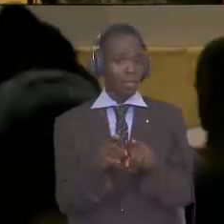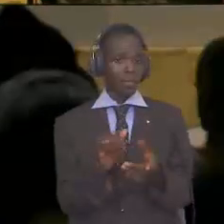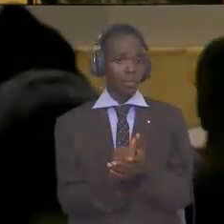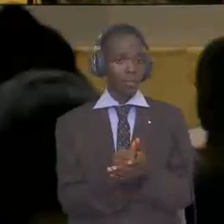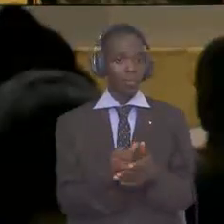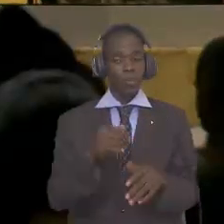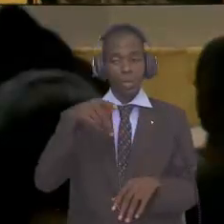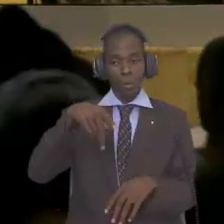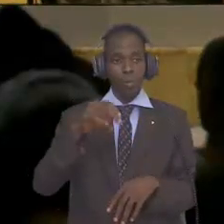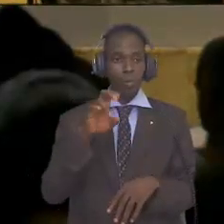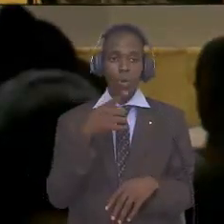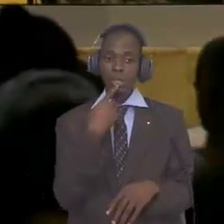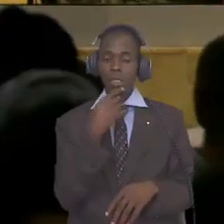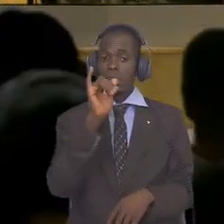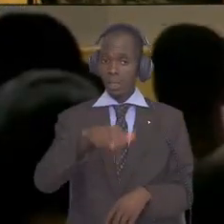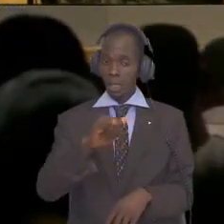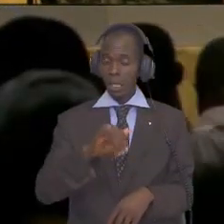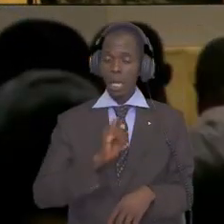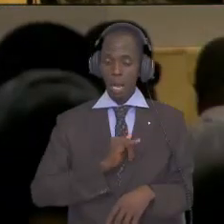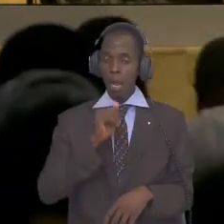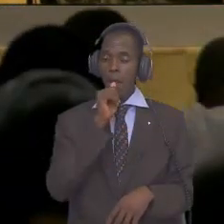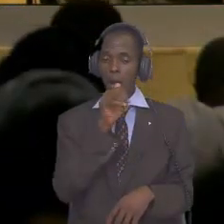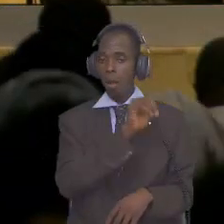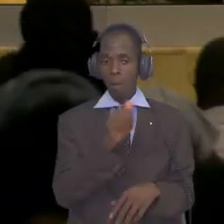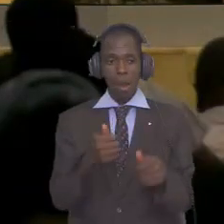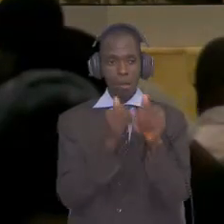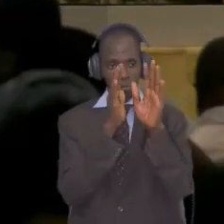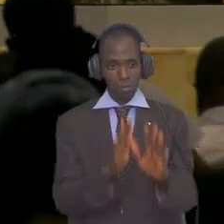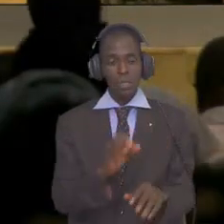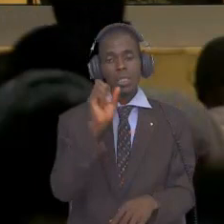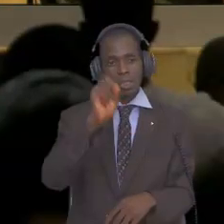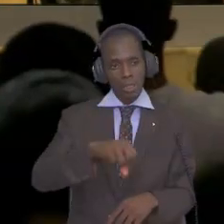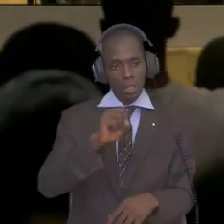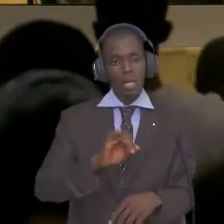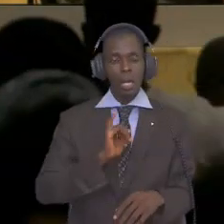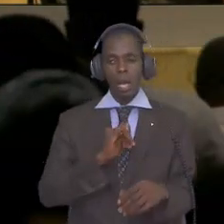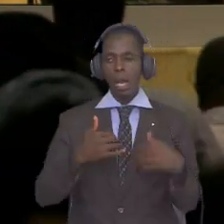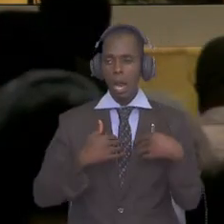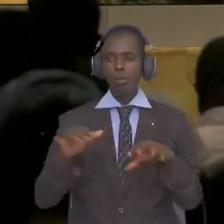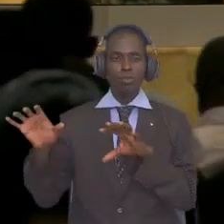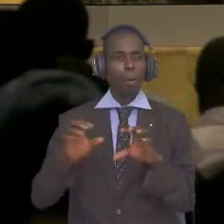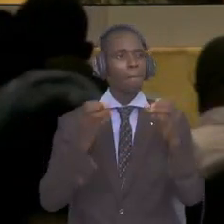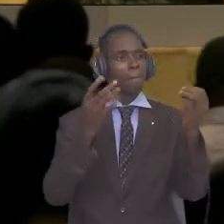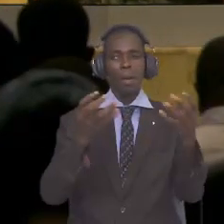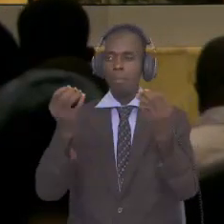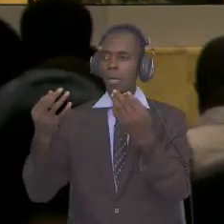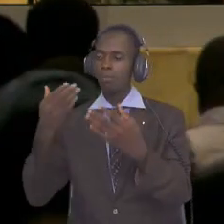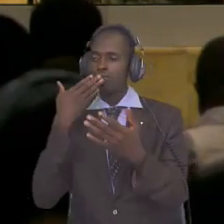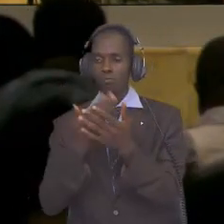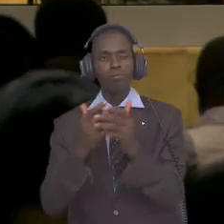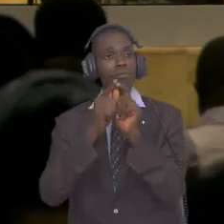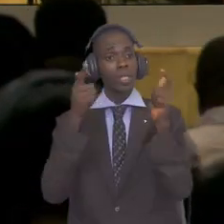said, yes, I'm an apostle, and yes, I've crossed all those seas, and yes, I've done all those seas, yet when